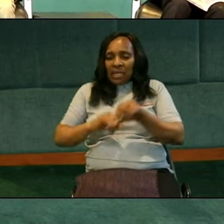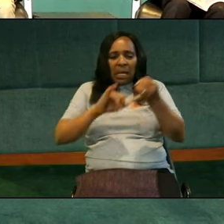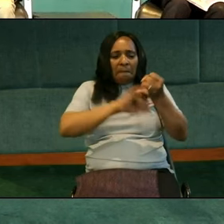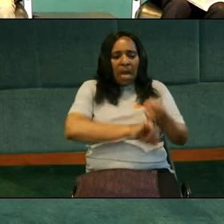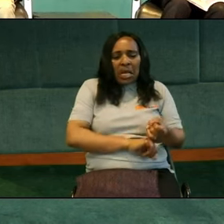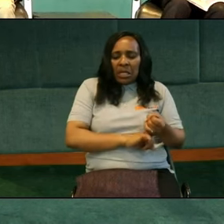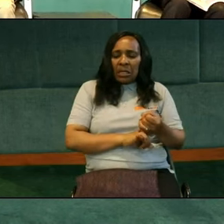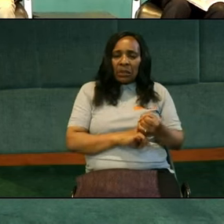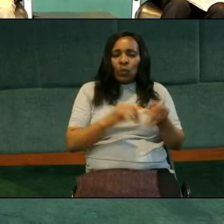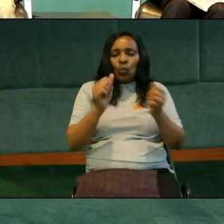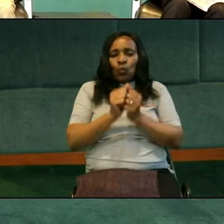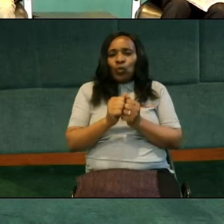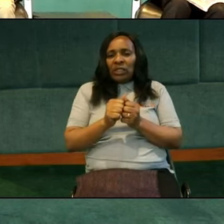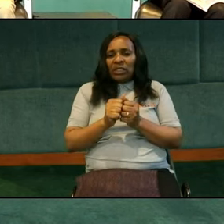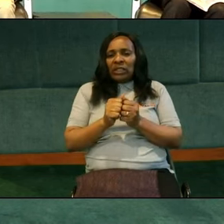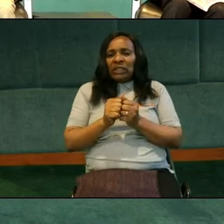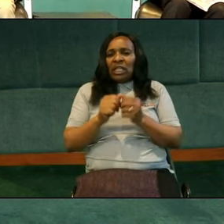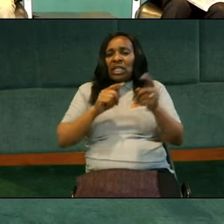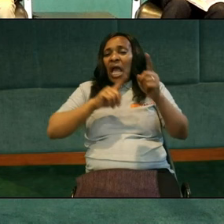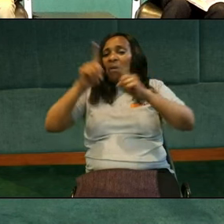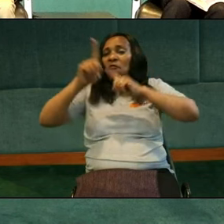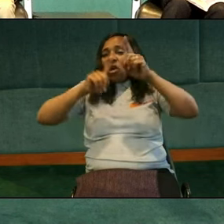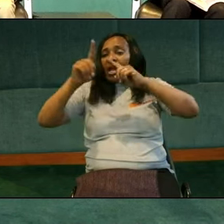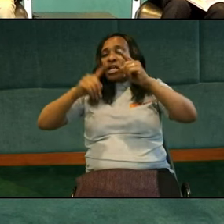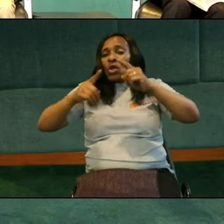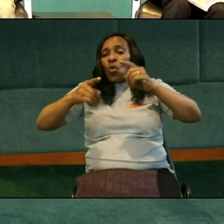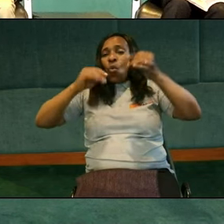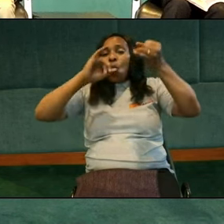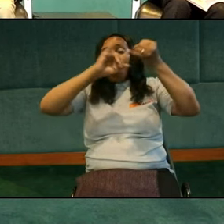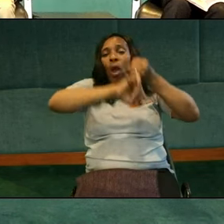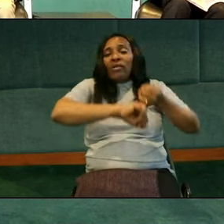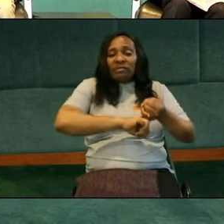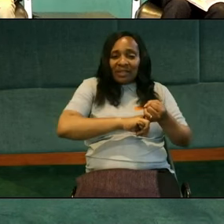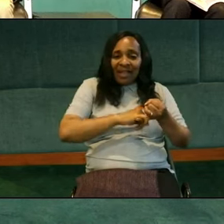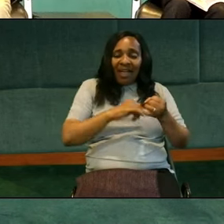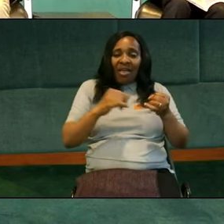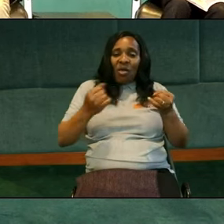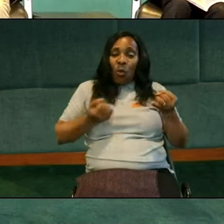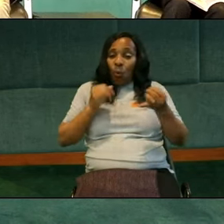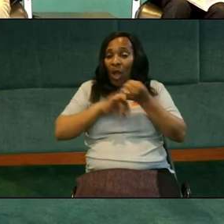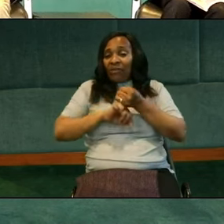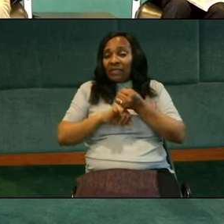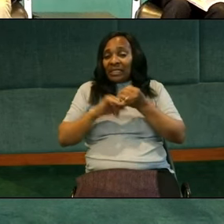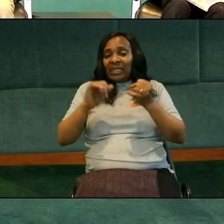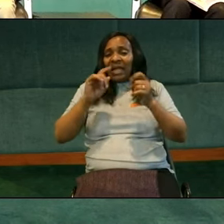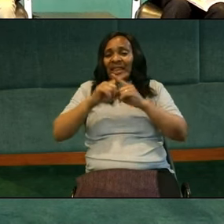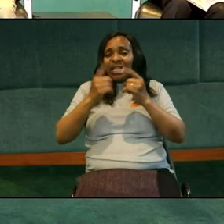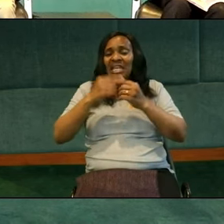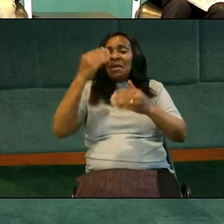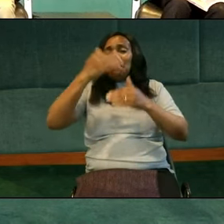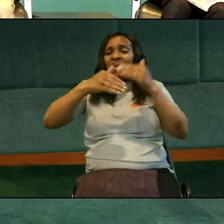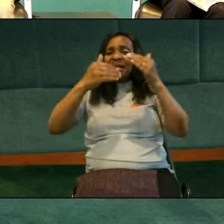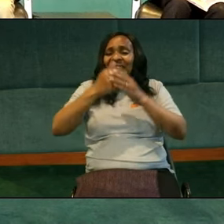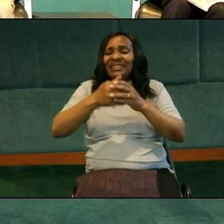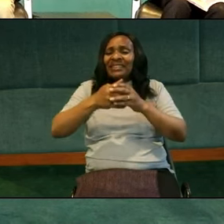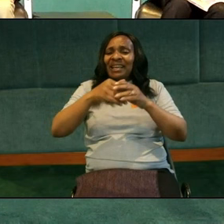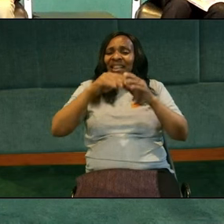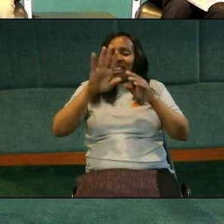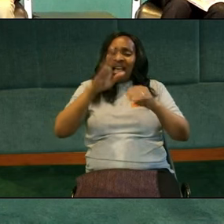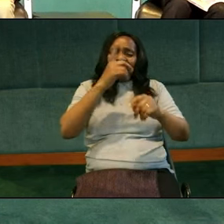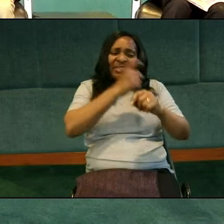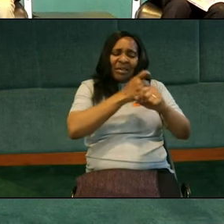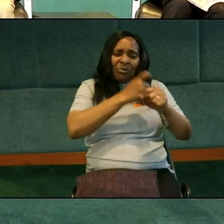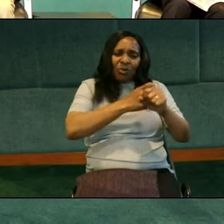intermarrying with the foreign wives, and he fell when he built temples of